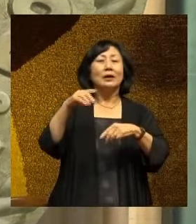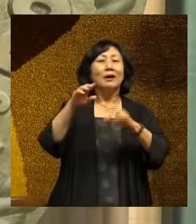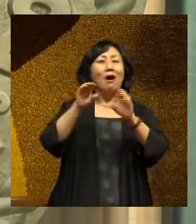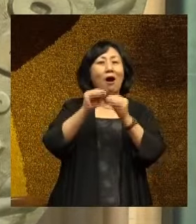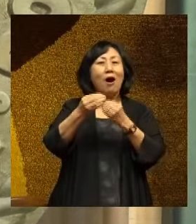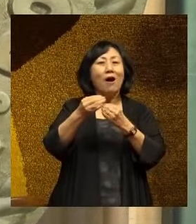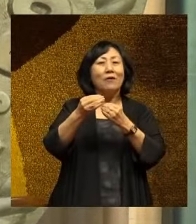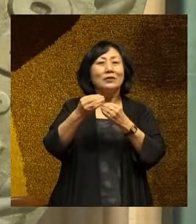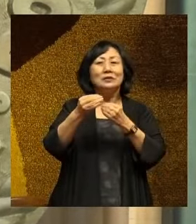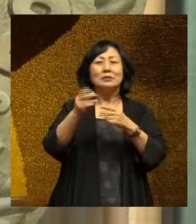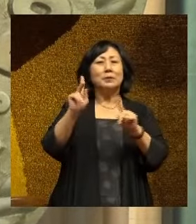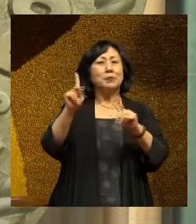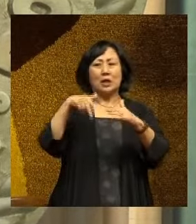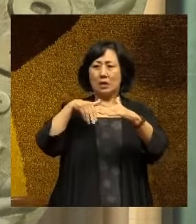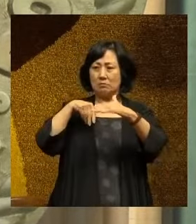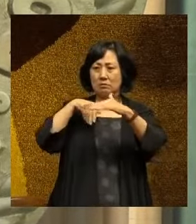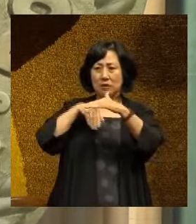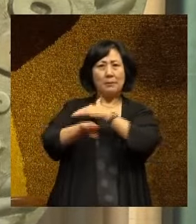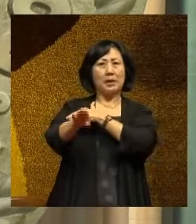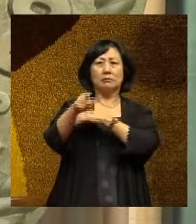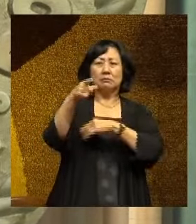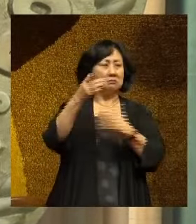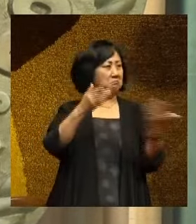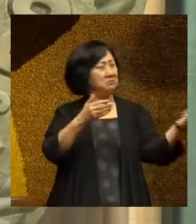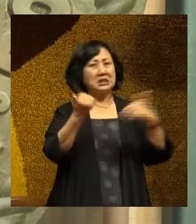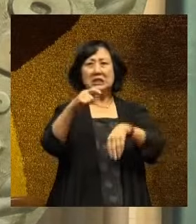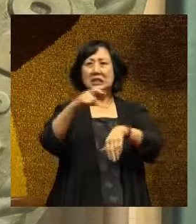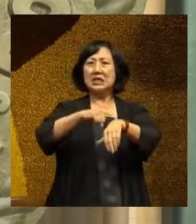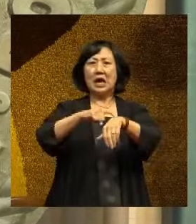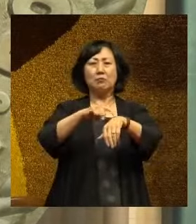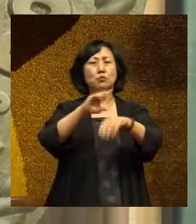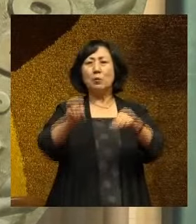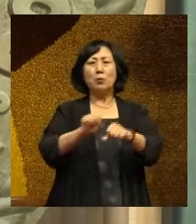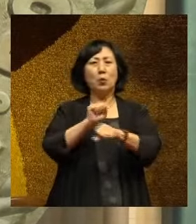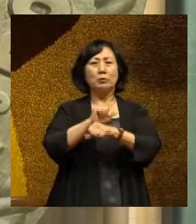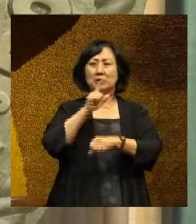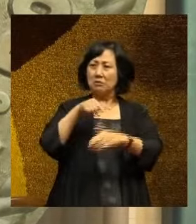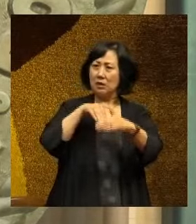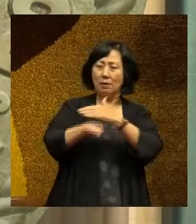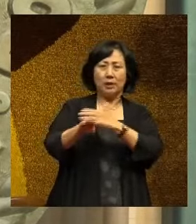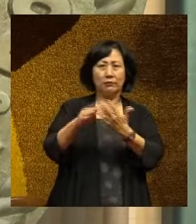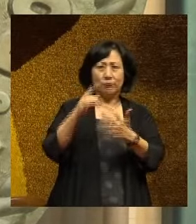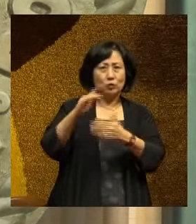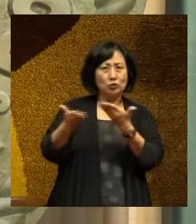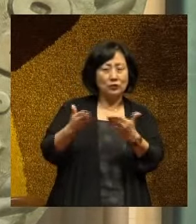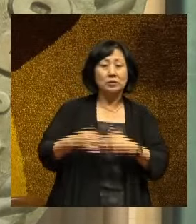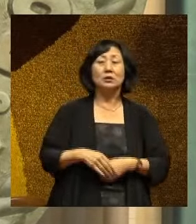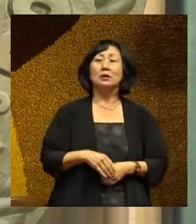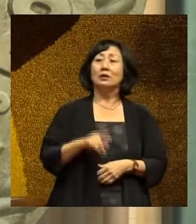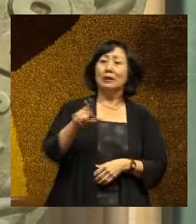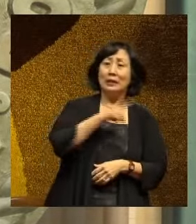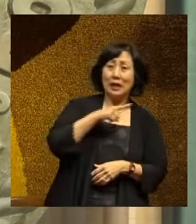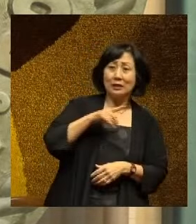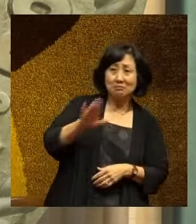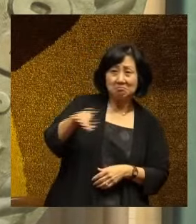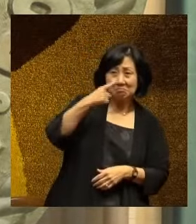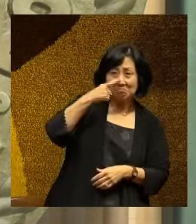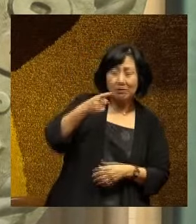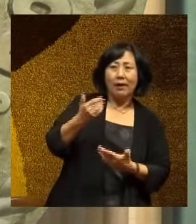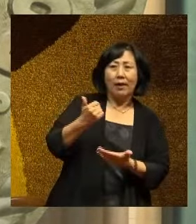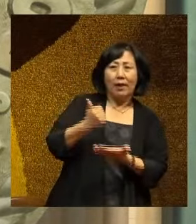convenient virtual centers. And we're asking the legislature to help us make government more efficient